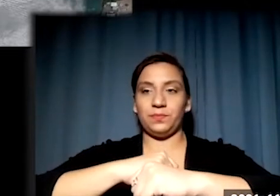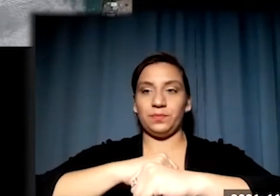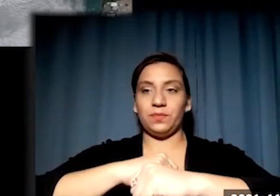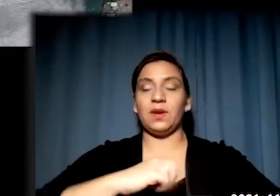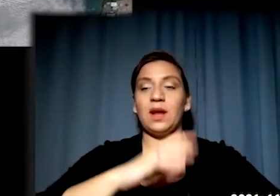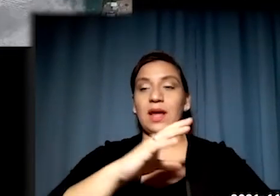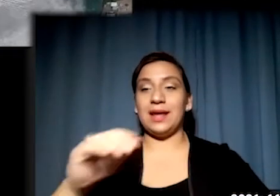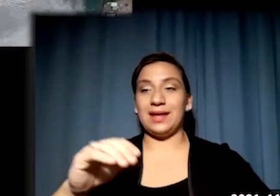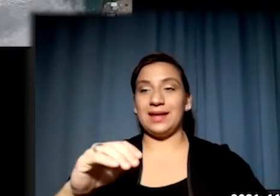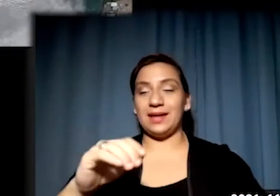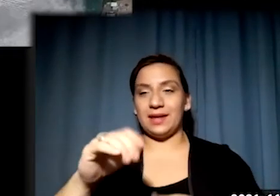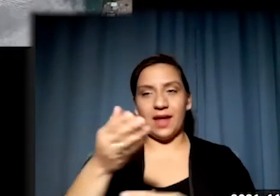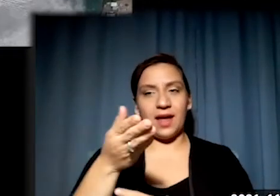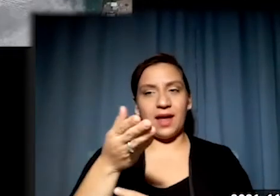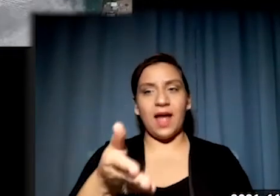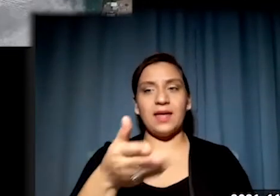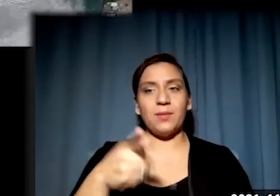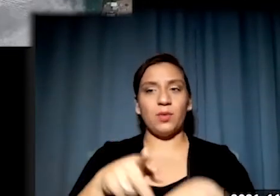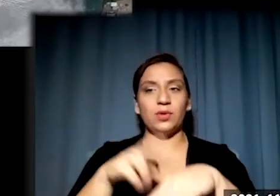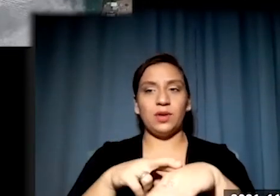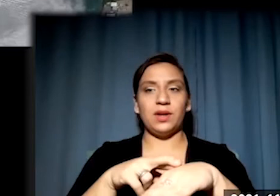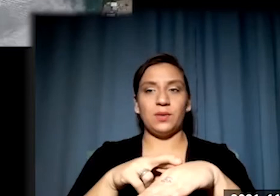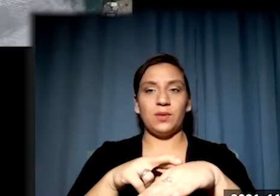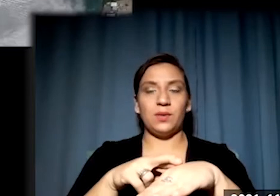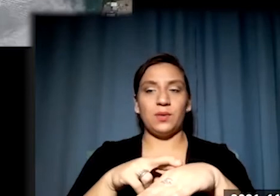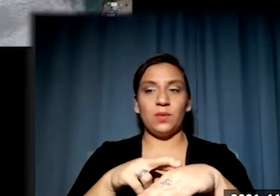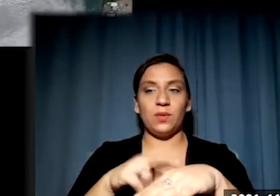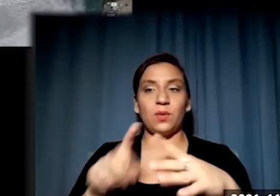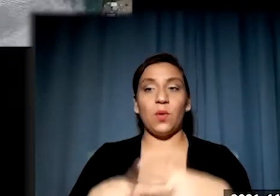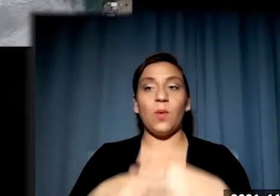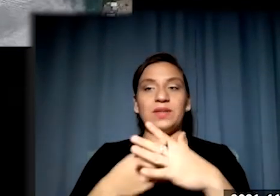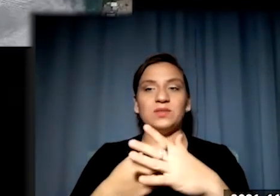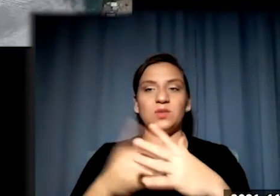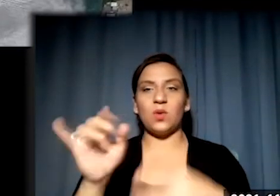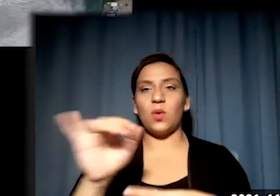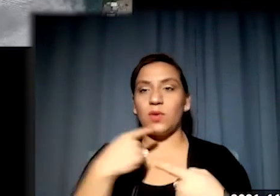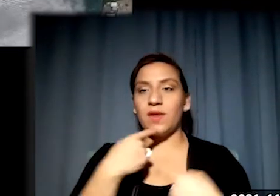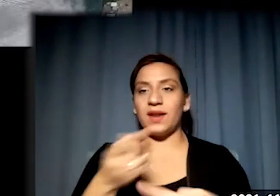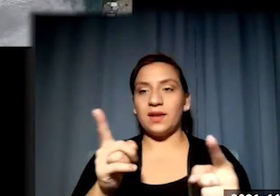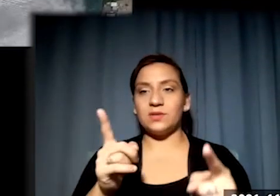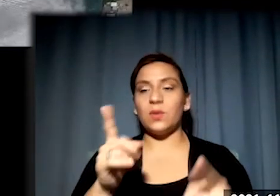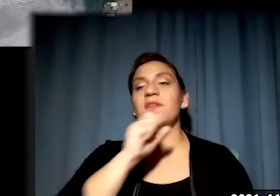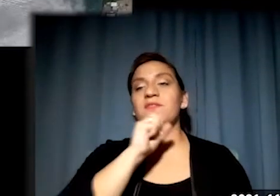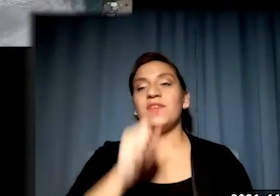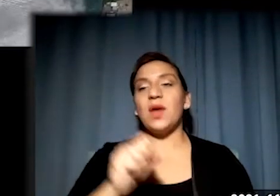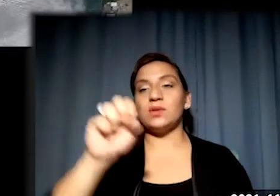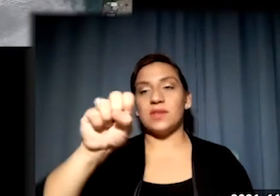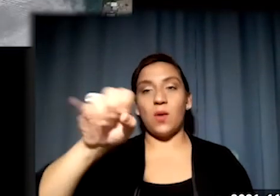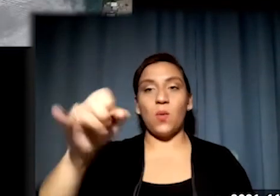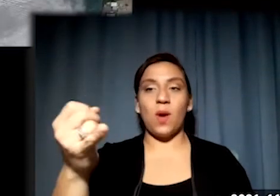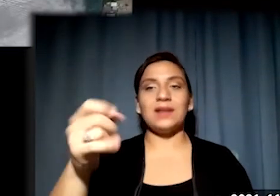Culture that the Old San Juan should be a historic at that time it was called historic